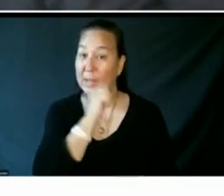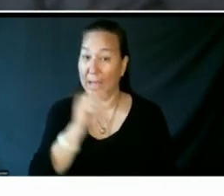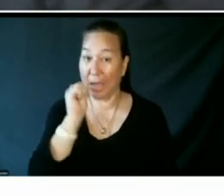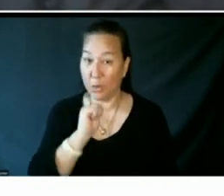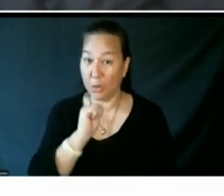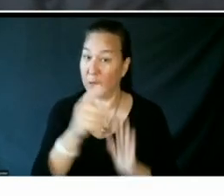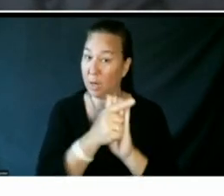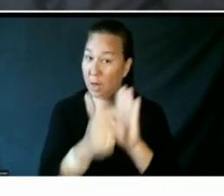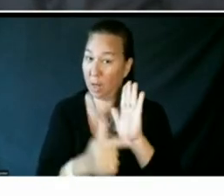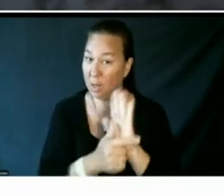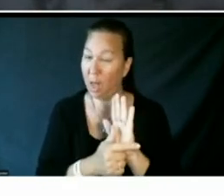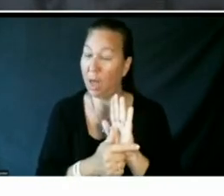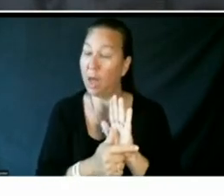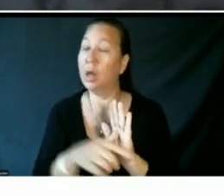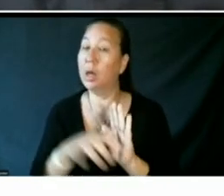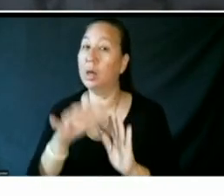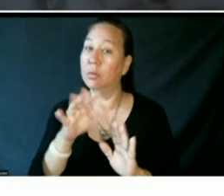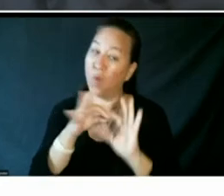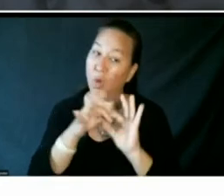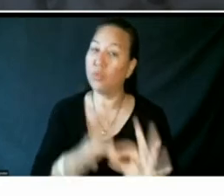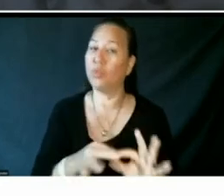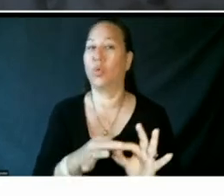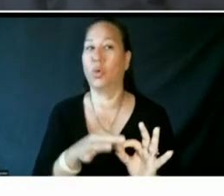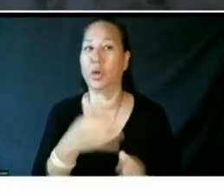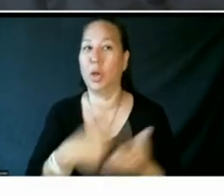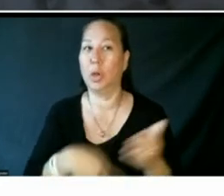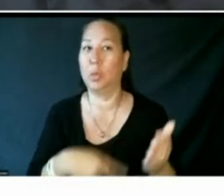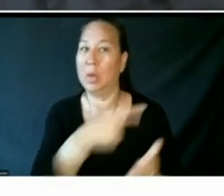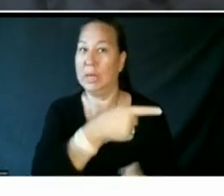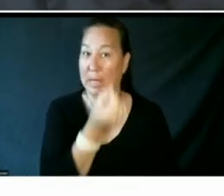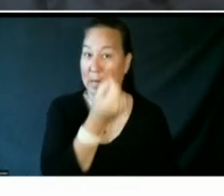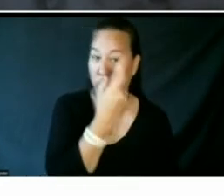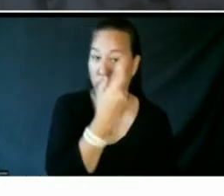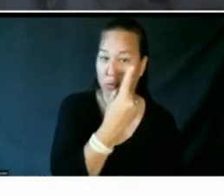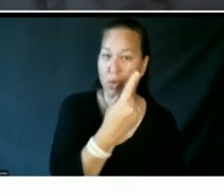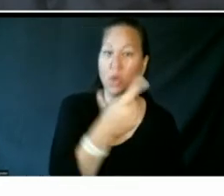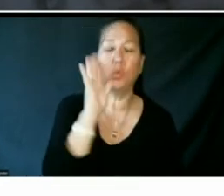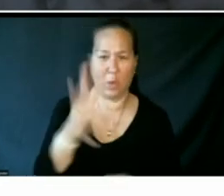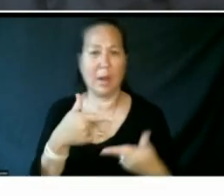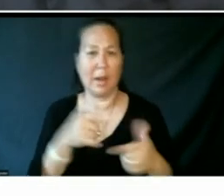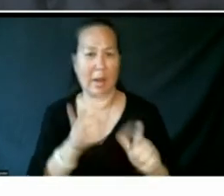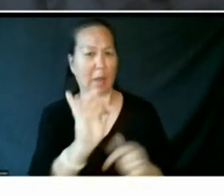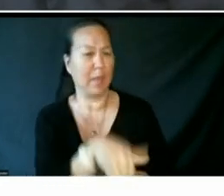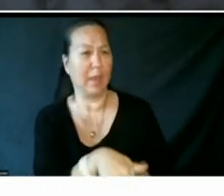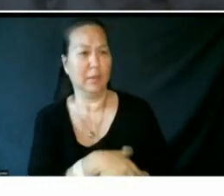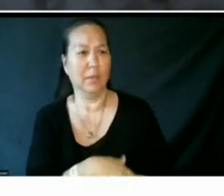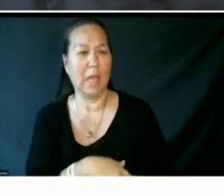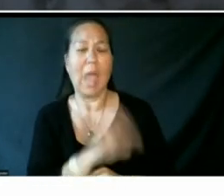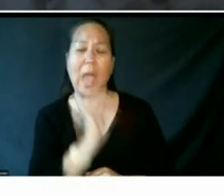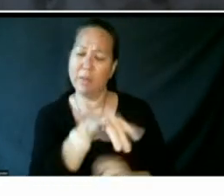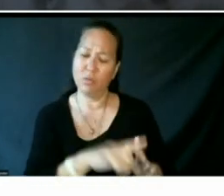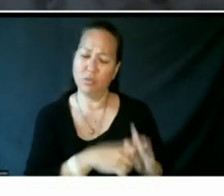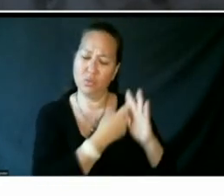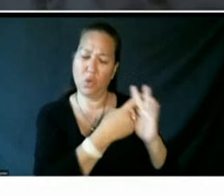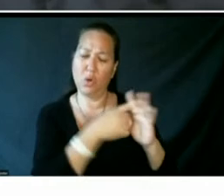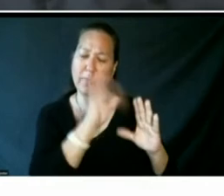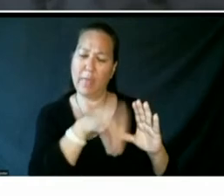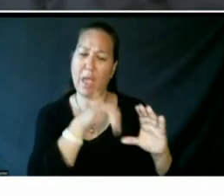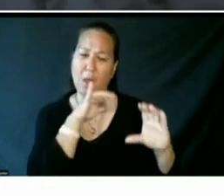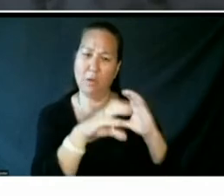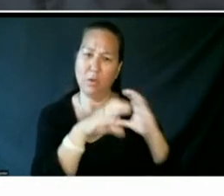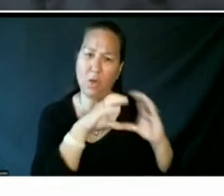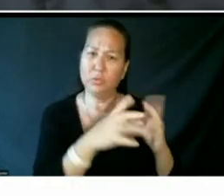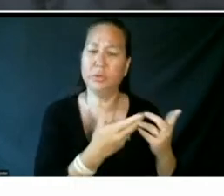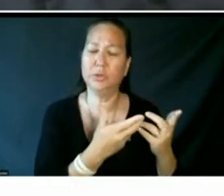would be allowed, and that we needed to come into session to take care of that, which initiated a discussion about, again, what I can legally and